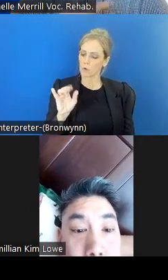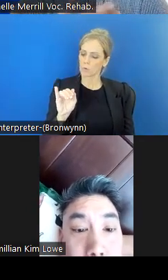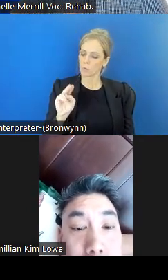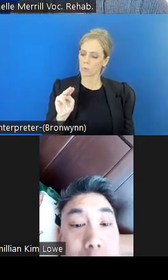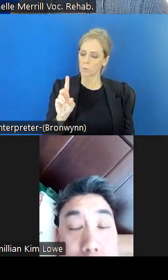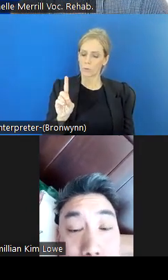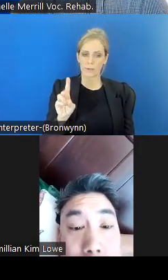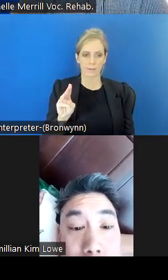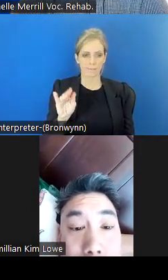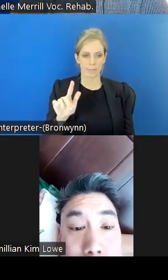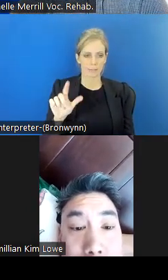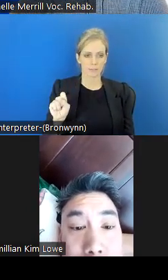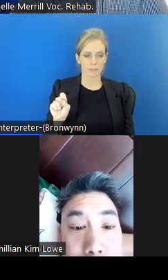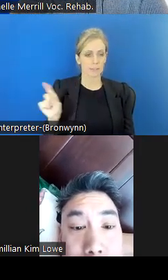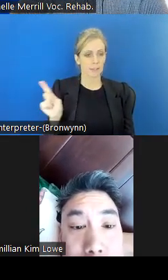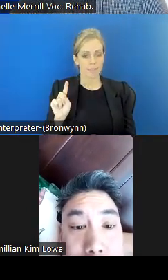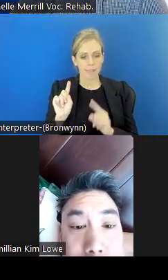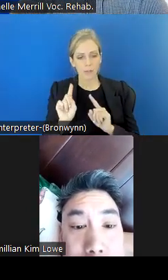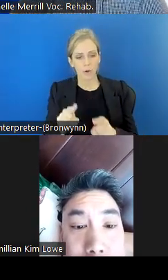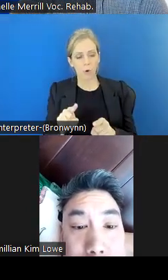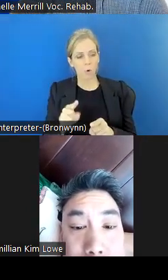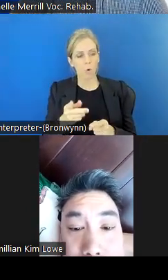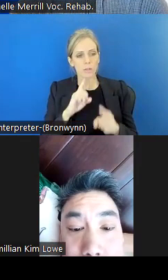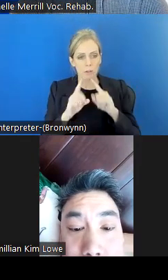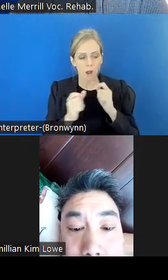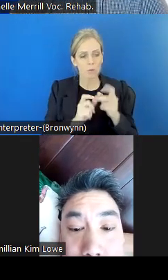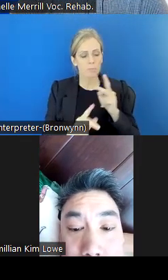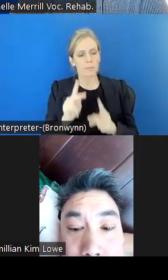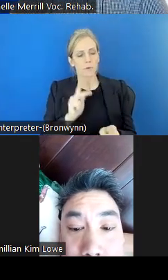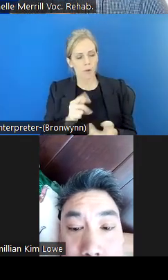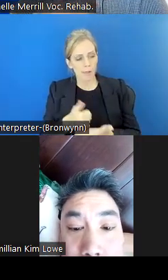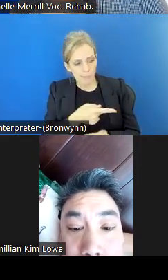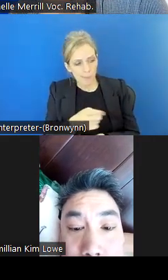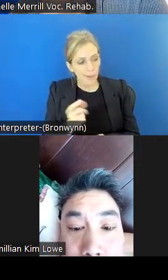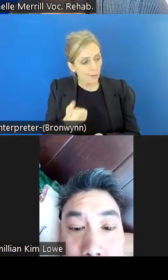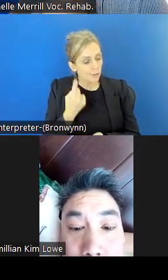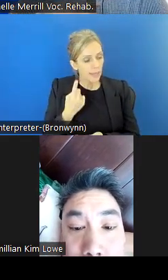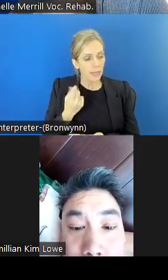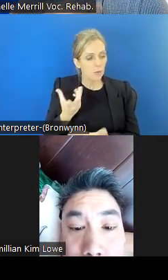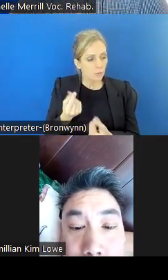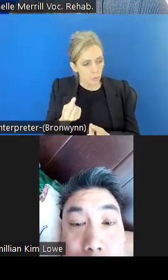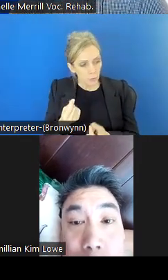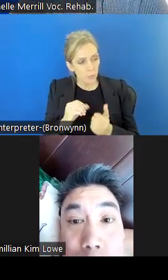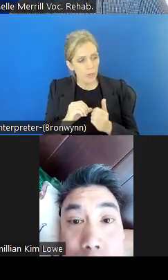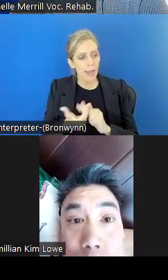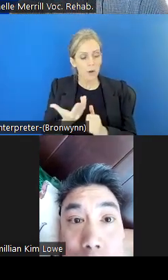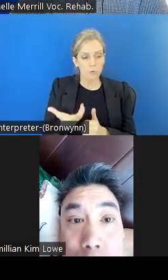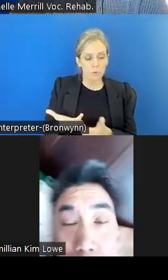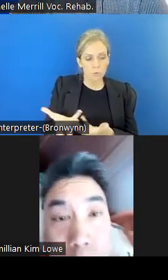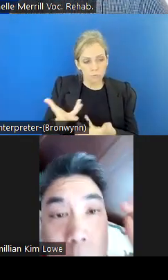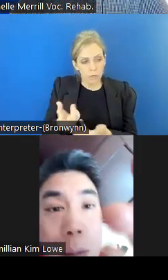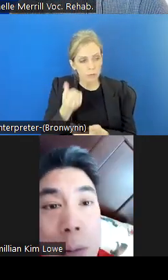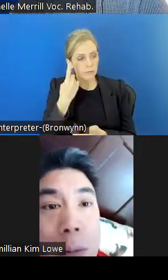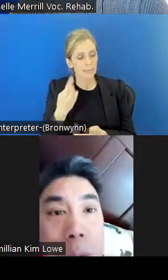helping people understand their new coworkers, and not being bound by stigma,